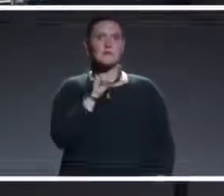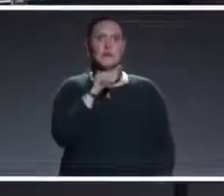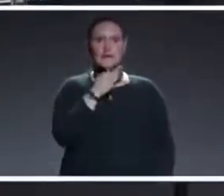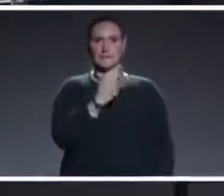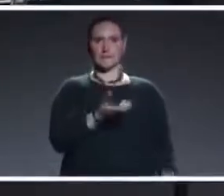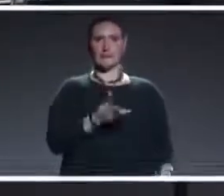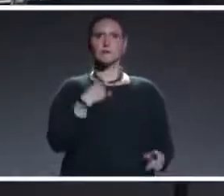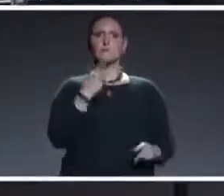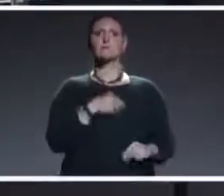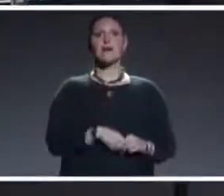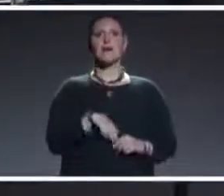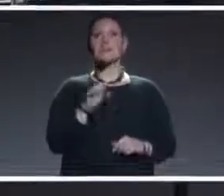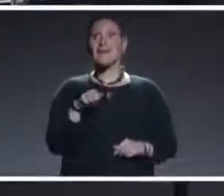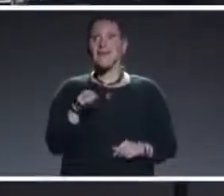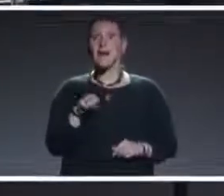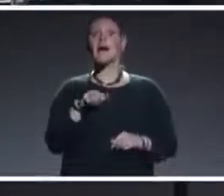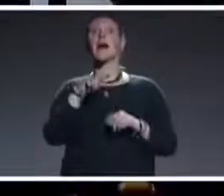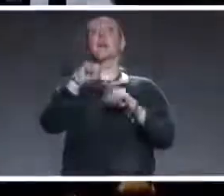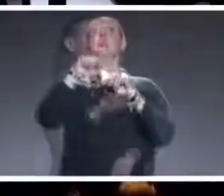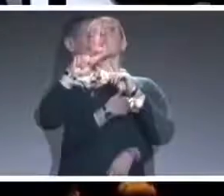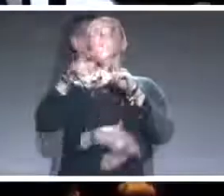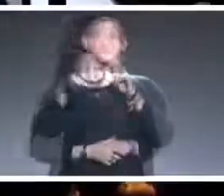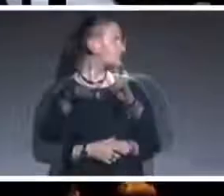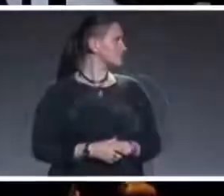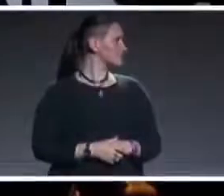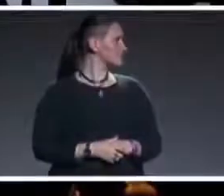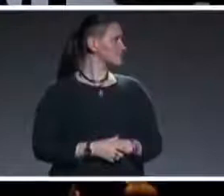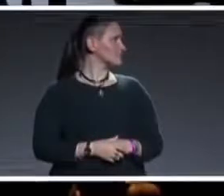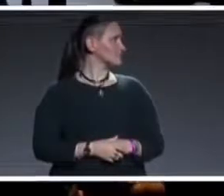say yes and.